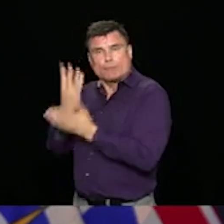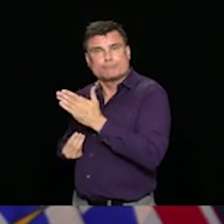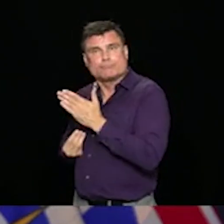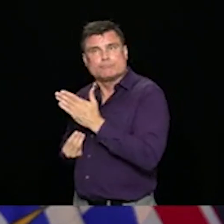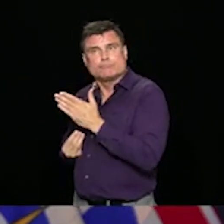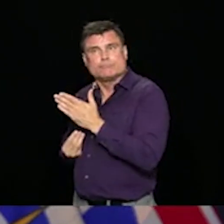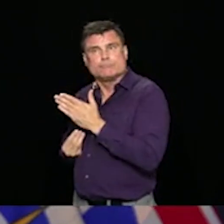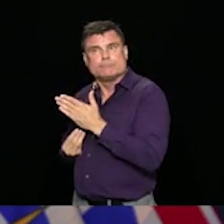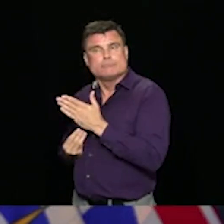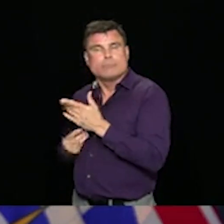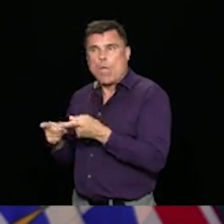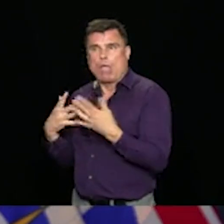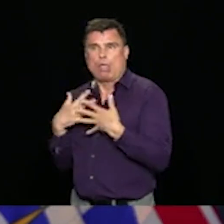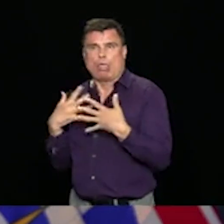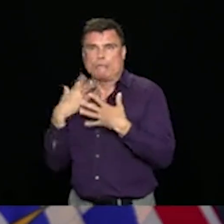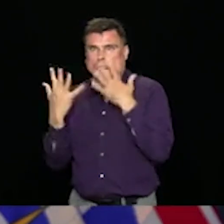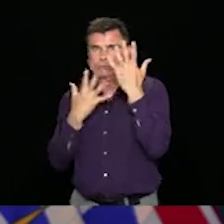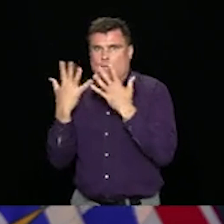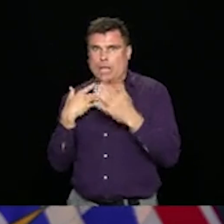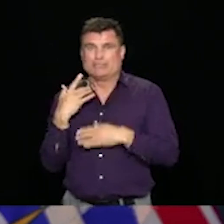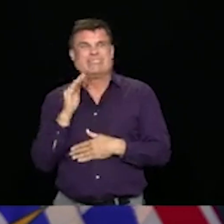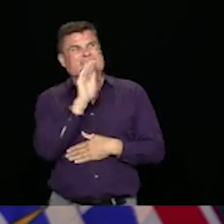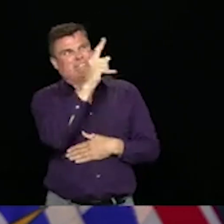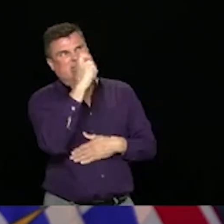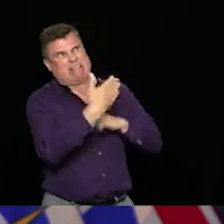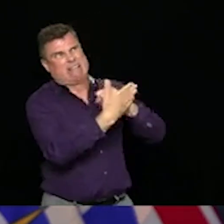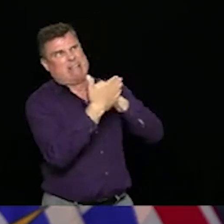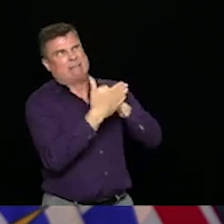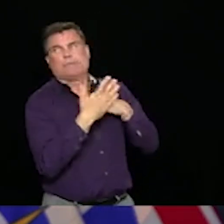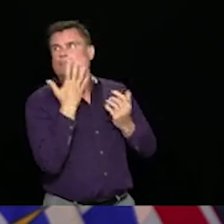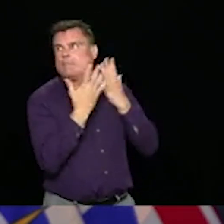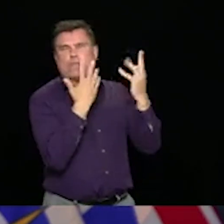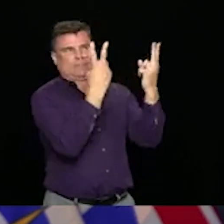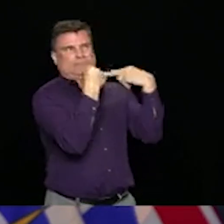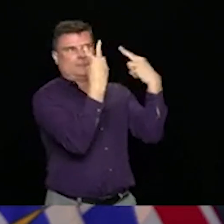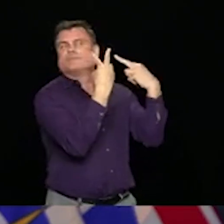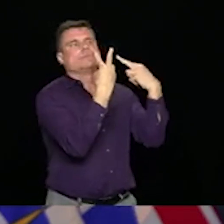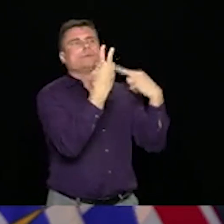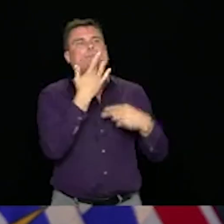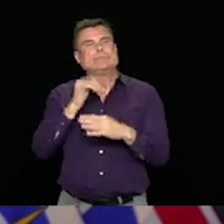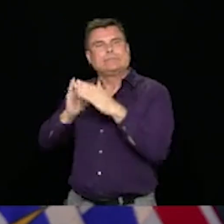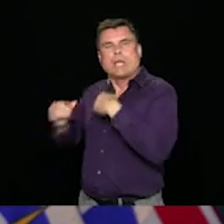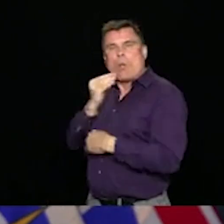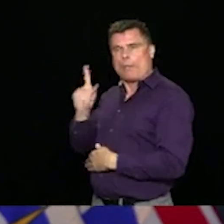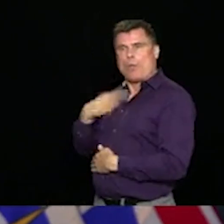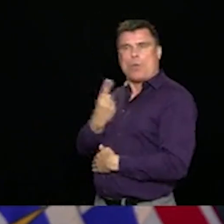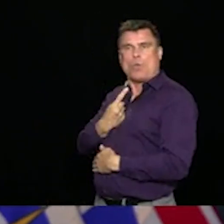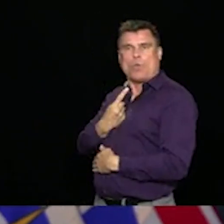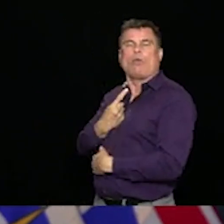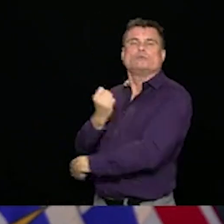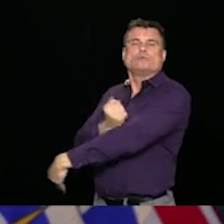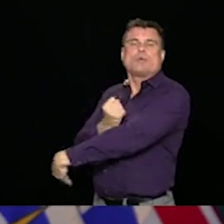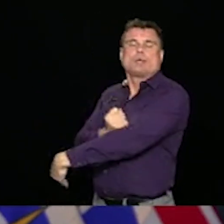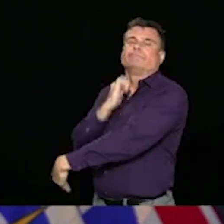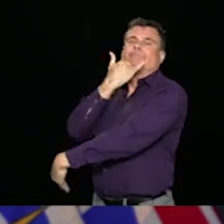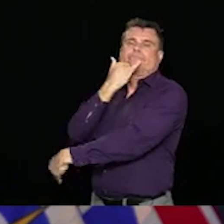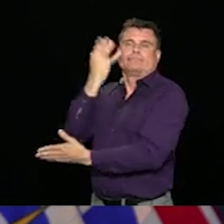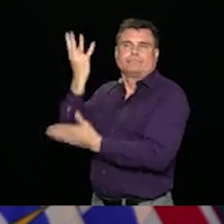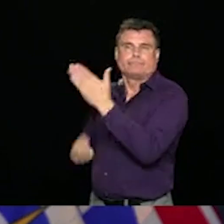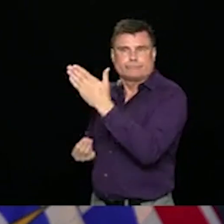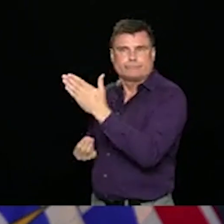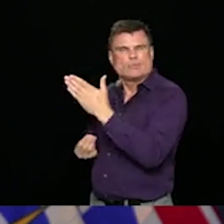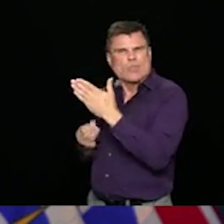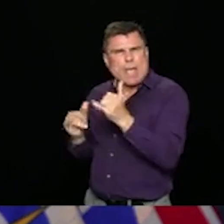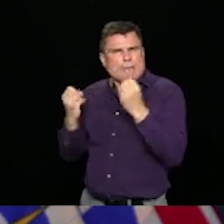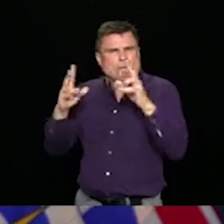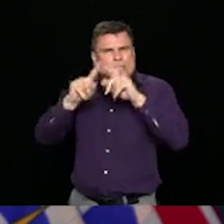are ashamed to talk to their family or their friends or their close circle about their drug use. So these are all things that we need to address,